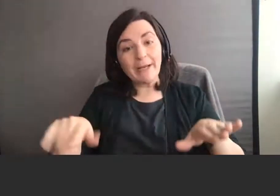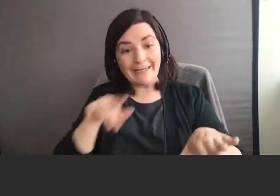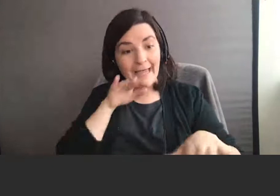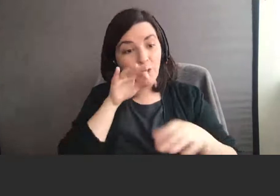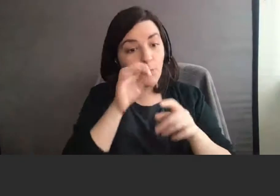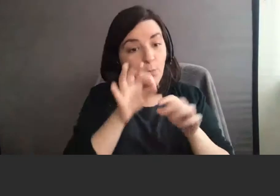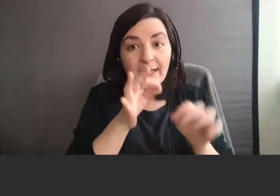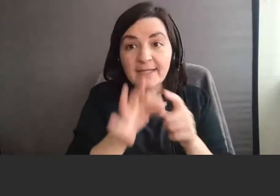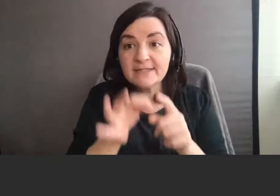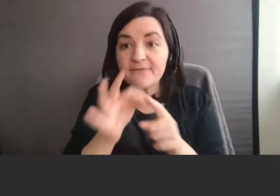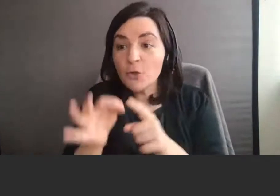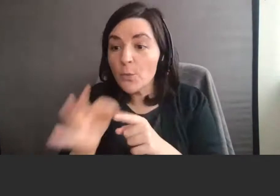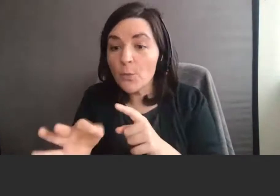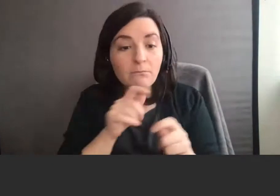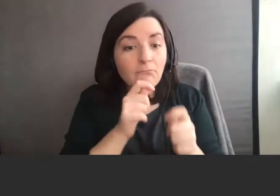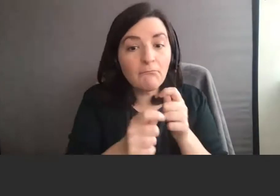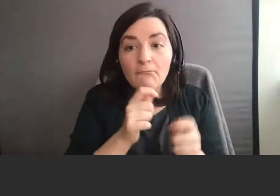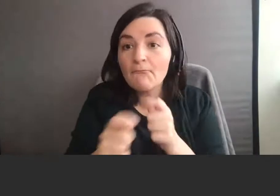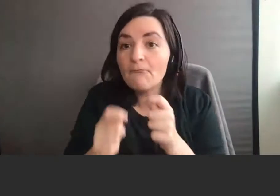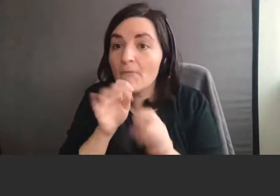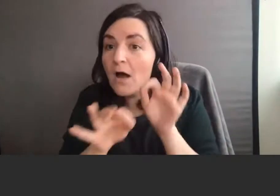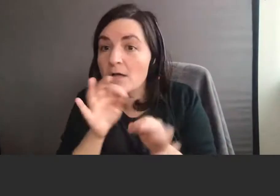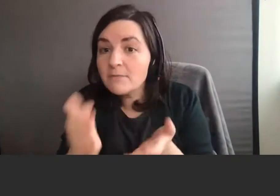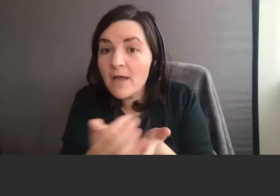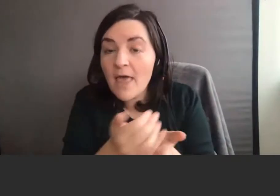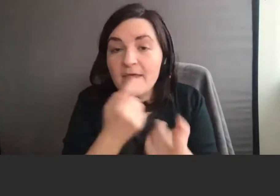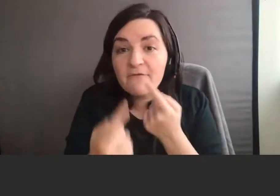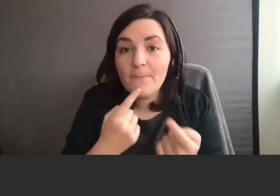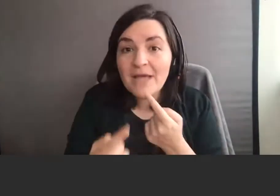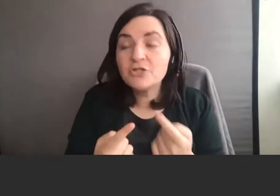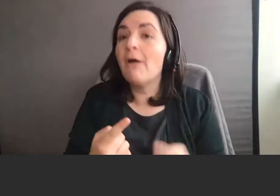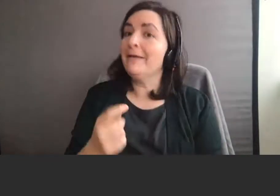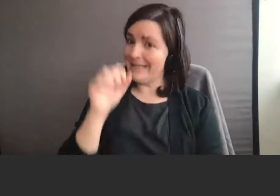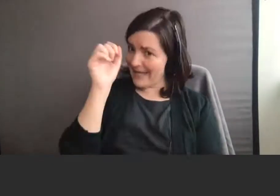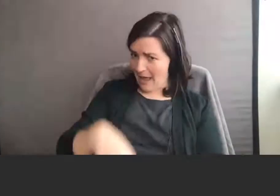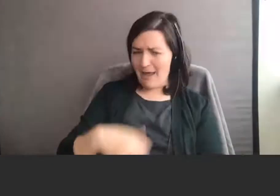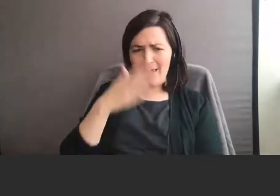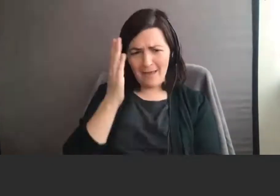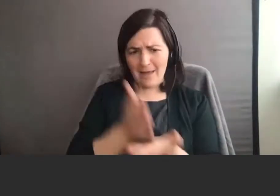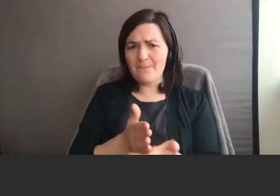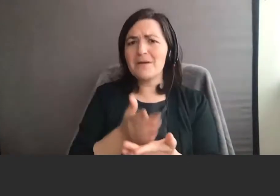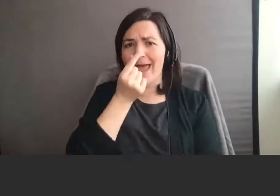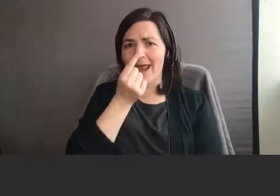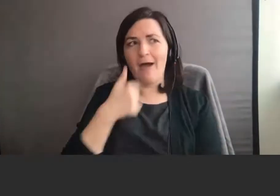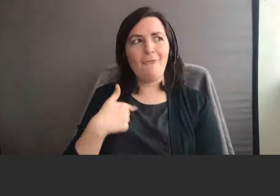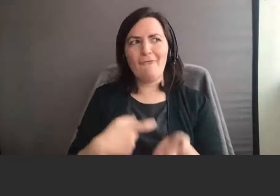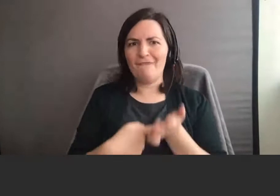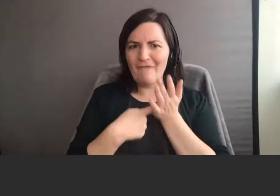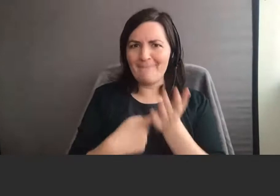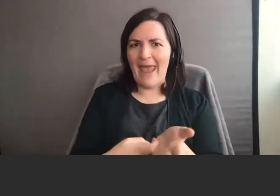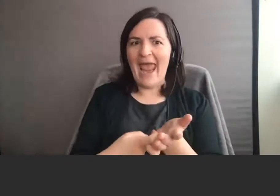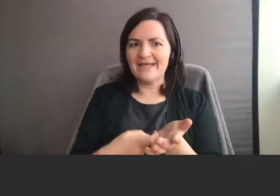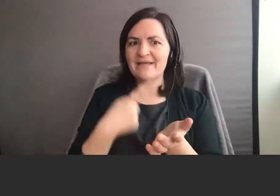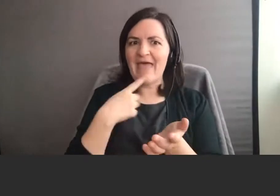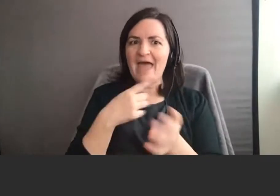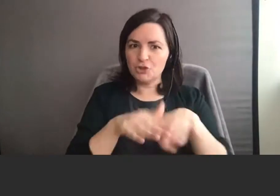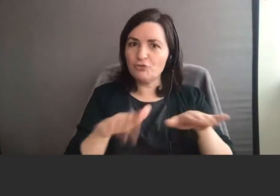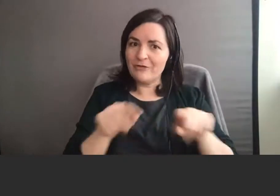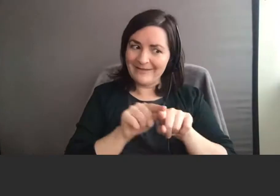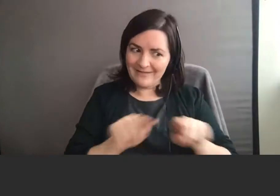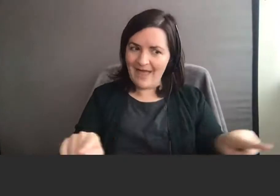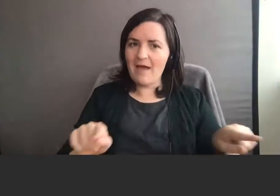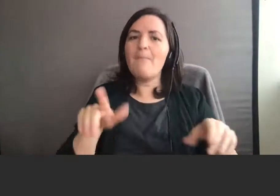setting? Absolutely. Absolutely, yeah. I mean, I would thoroughly recommend using children as